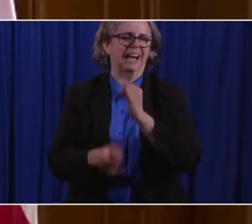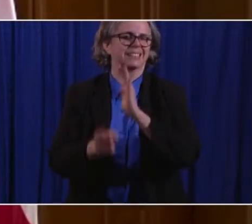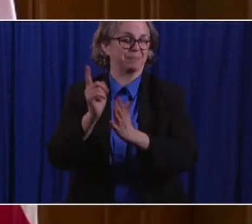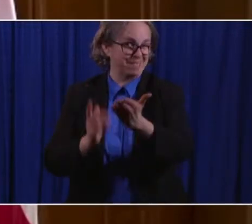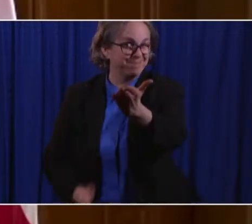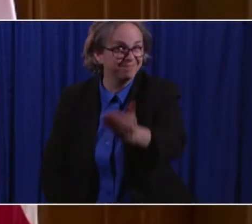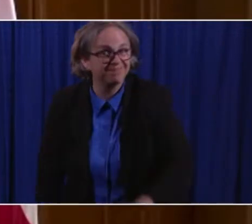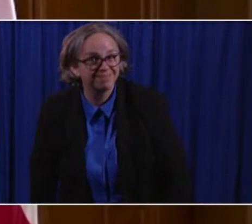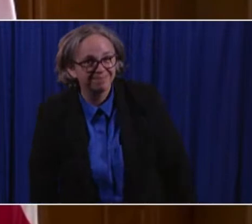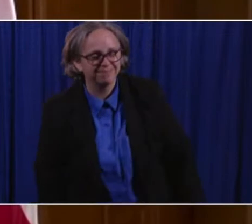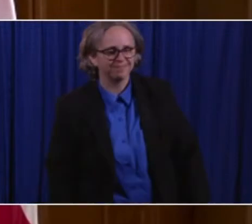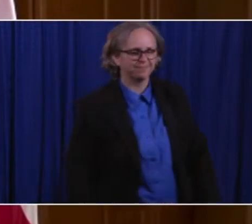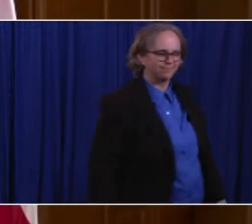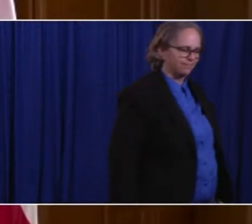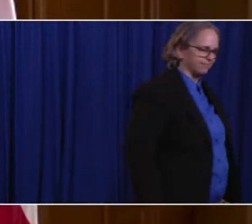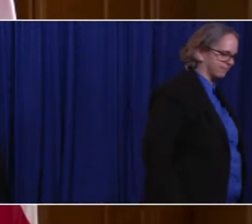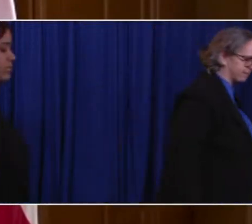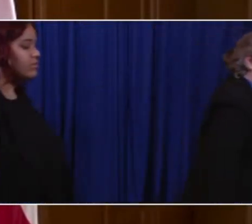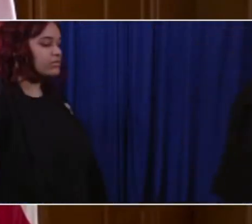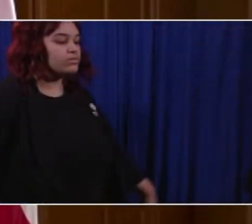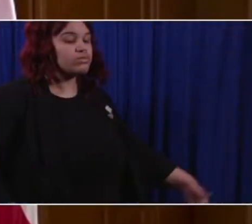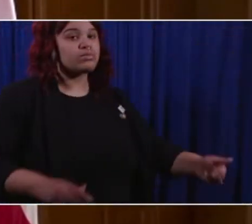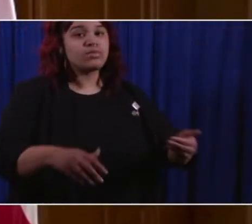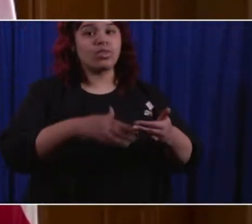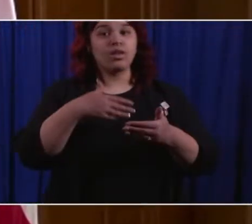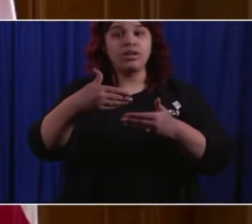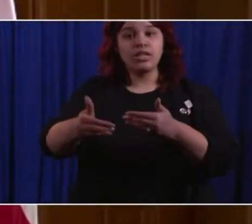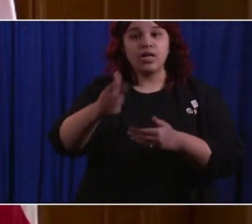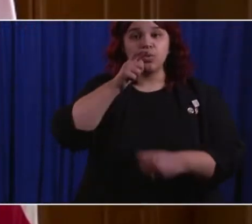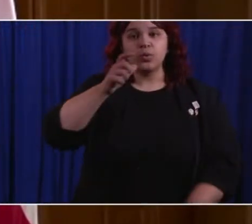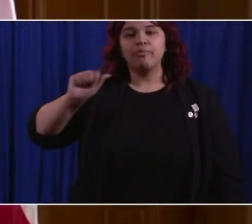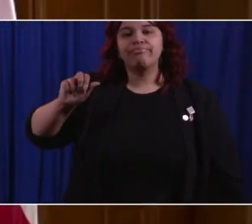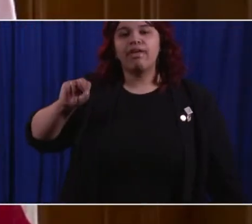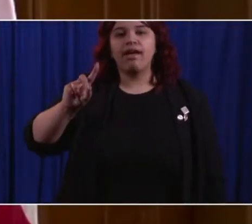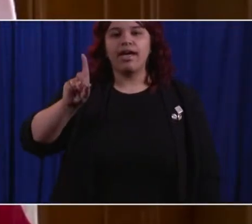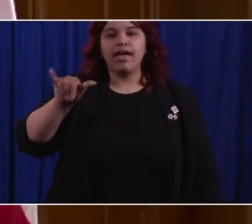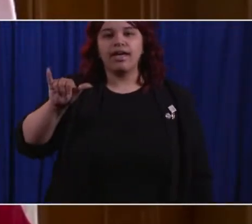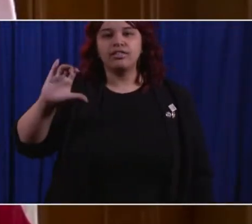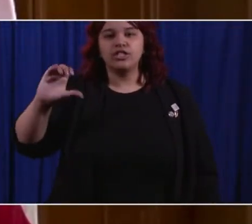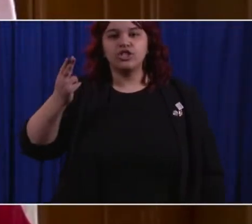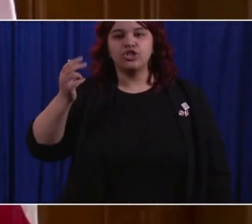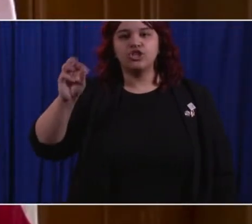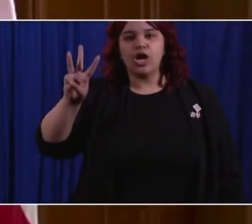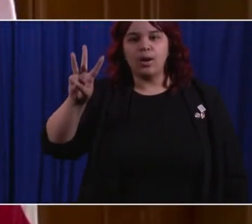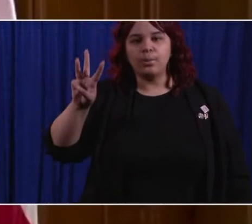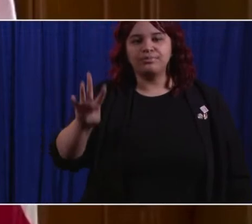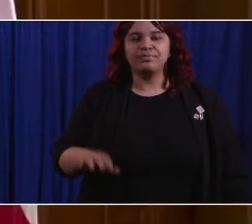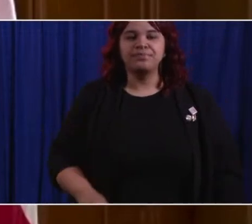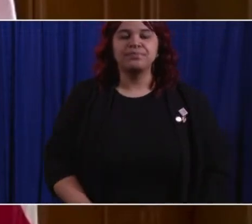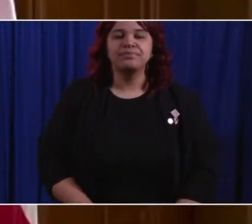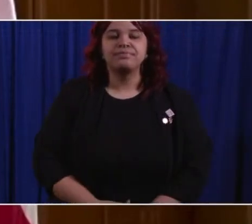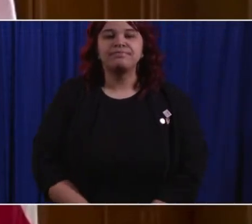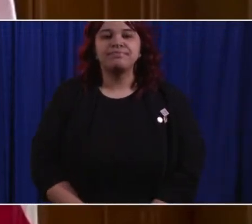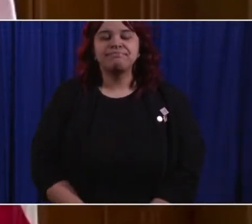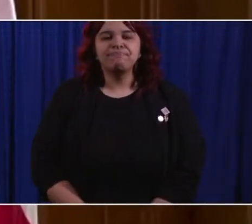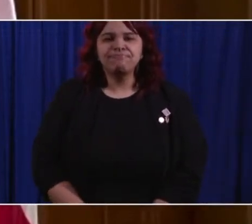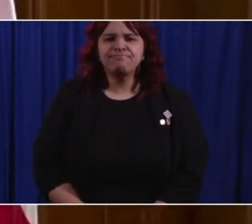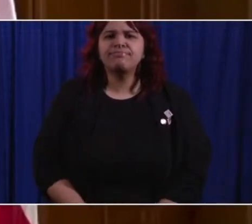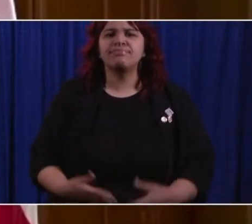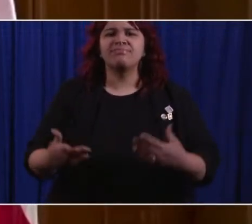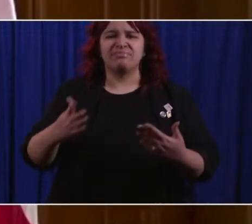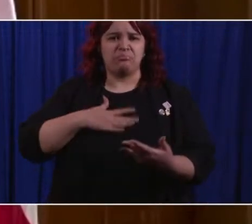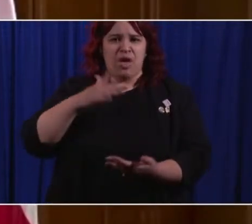Next question is from Andy Chow at Ohio Public Radio and Television. Hi, Governor. Andy. For you and for